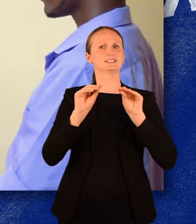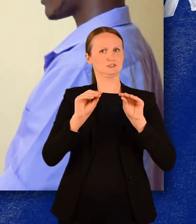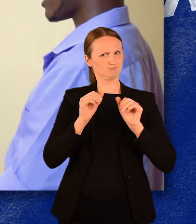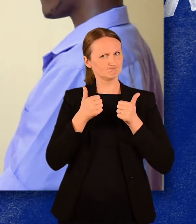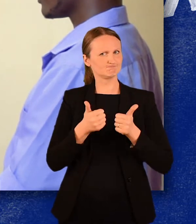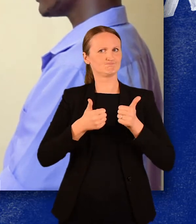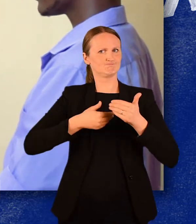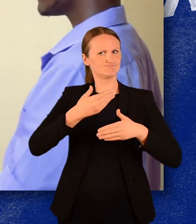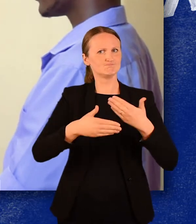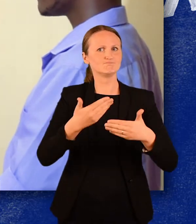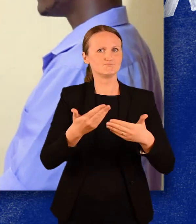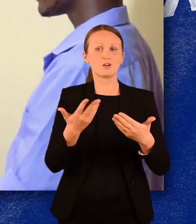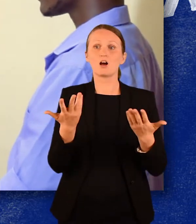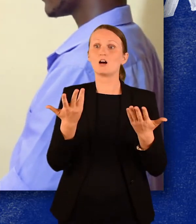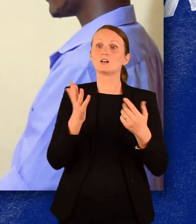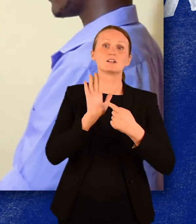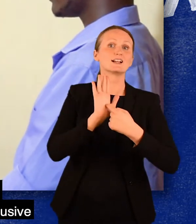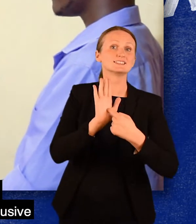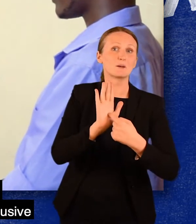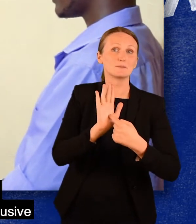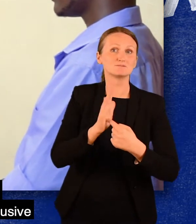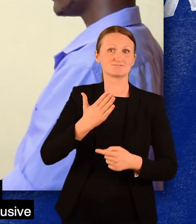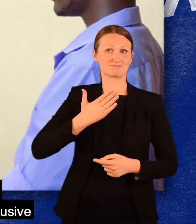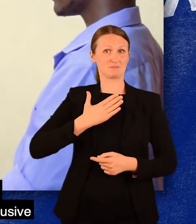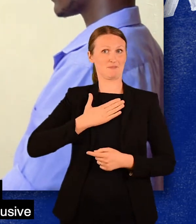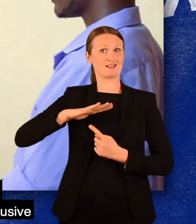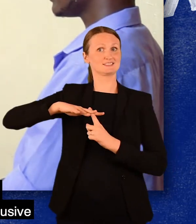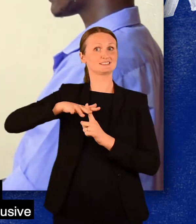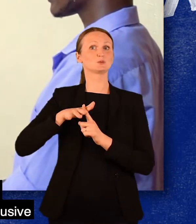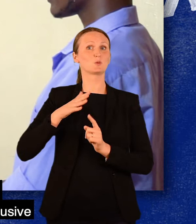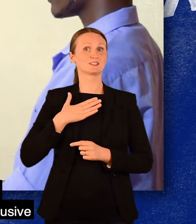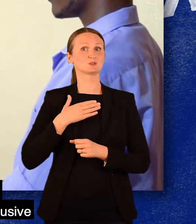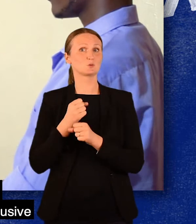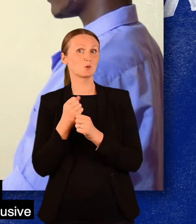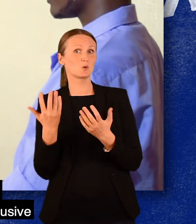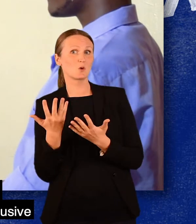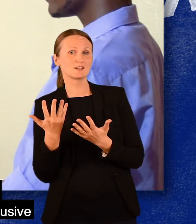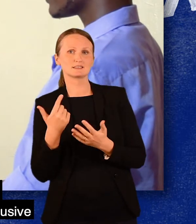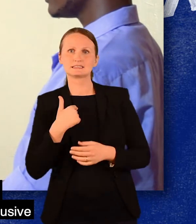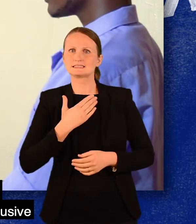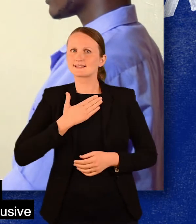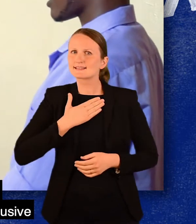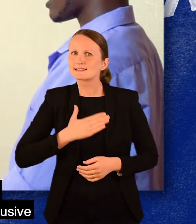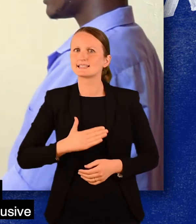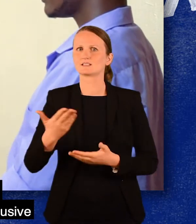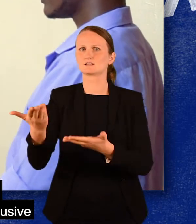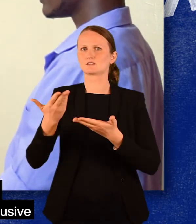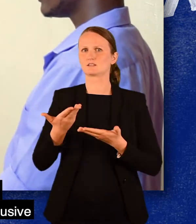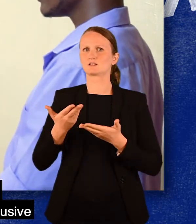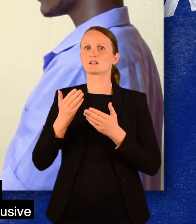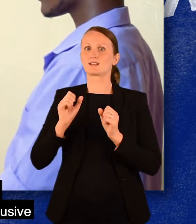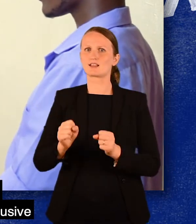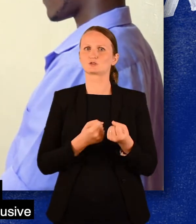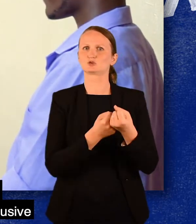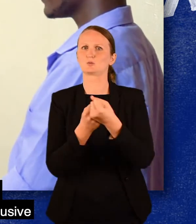do our jobs, in my case, everything I